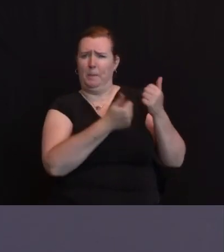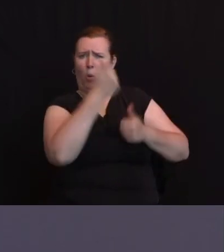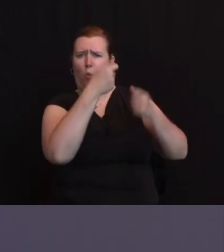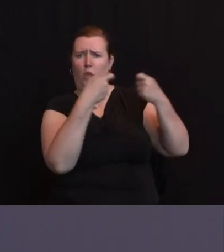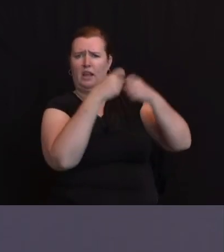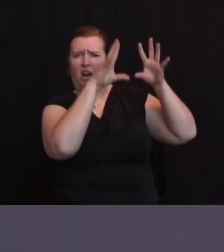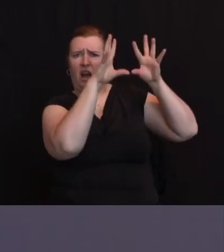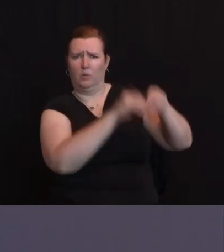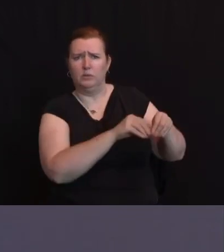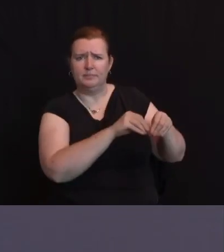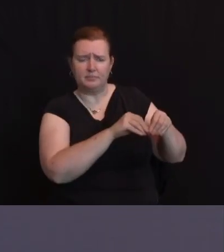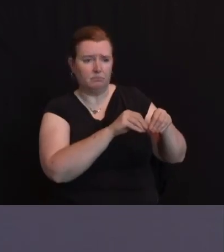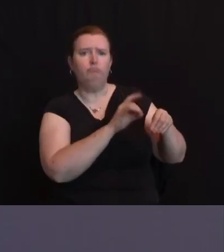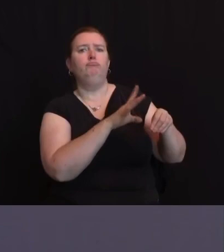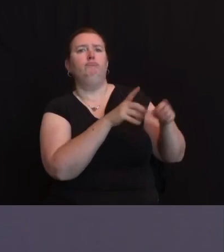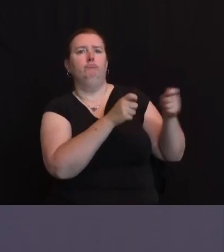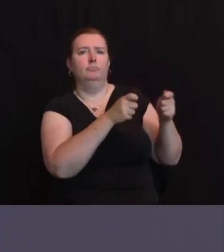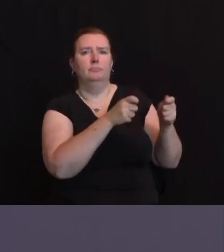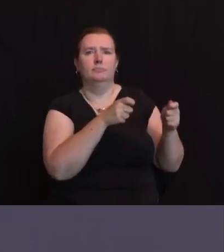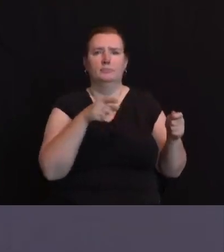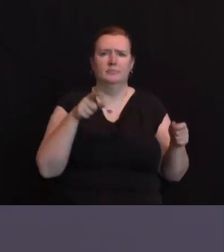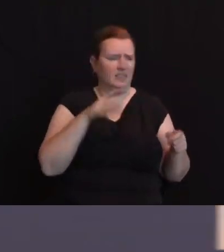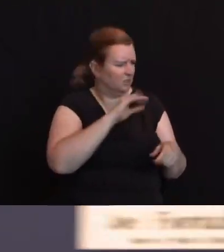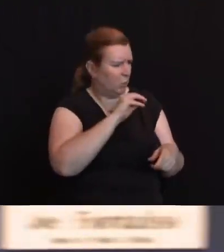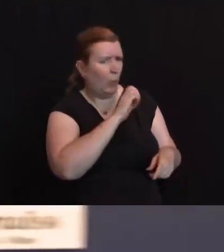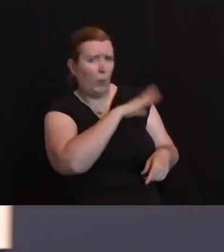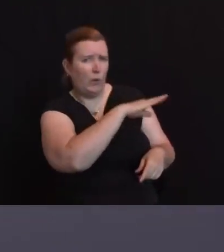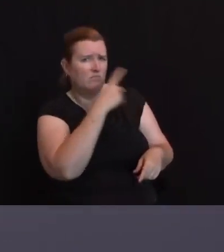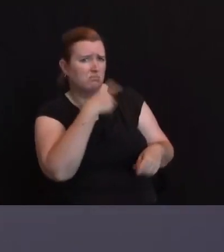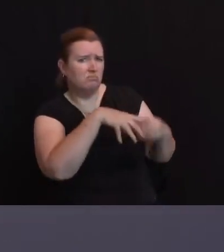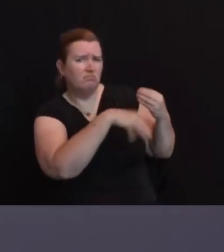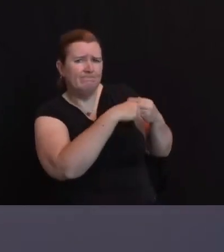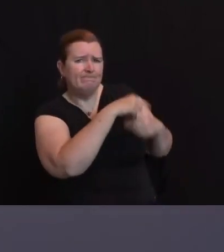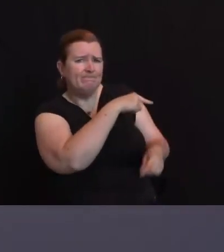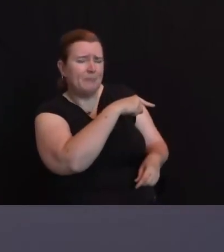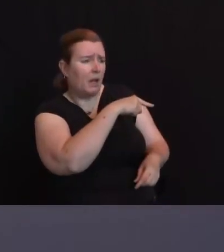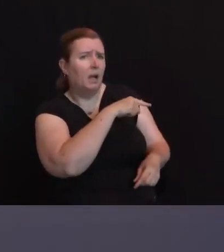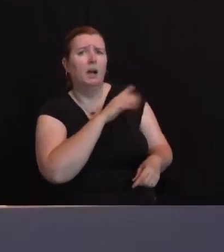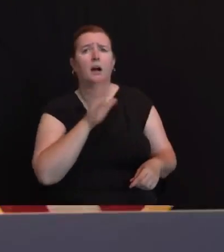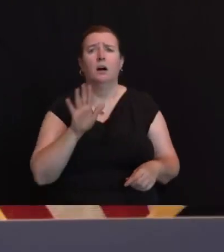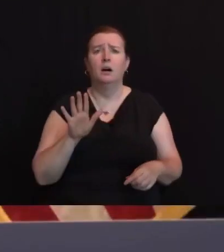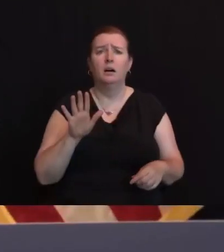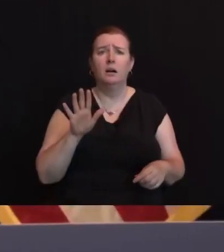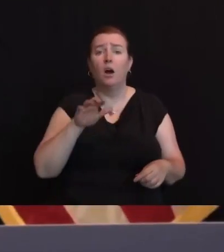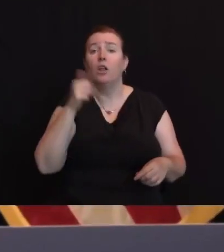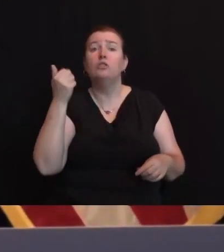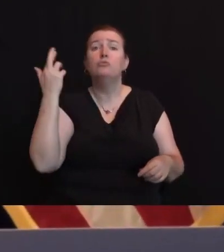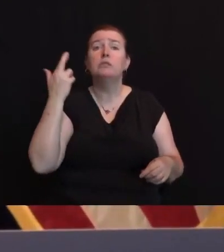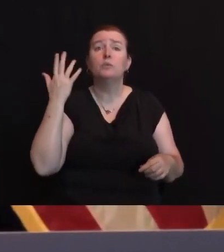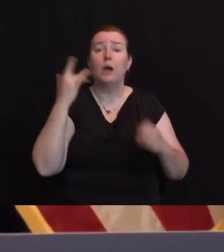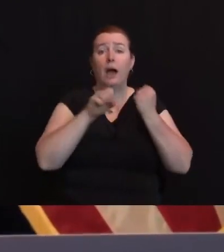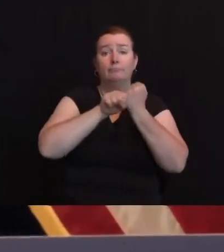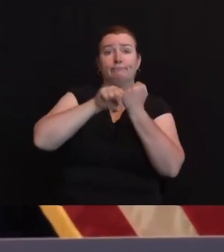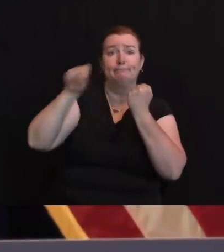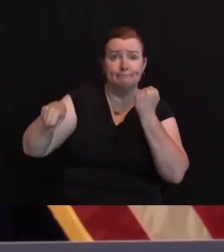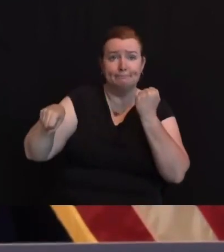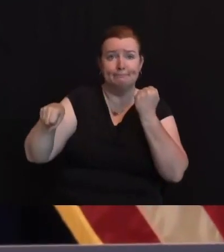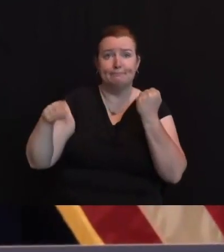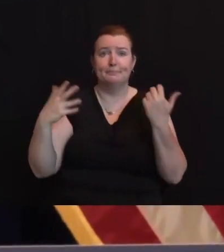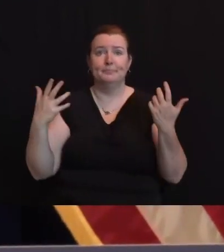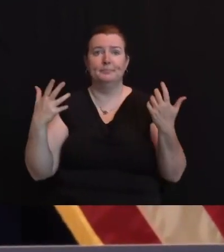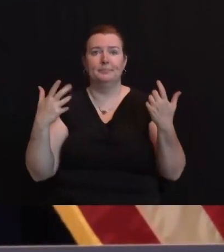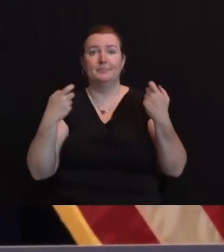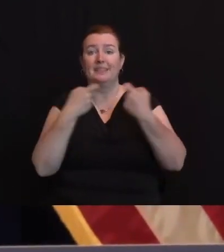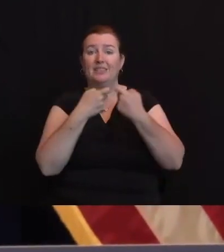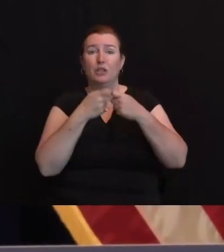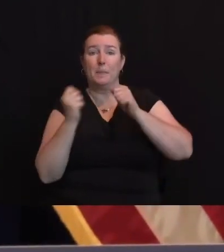days. And Governor, if I may, that is another reason why there are delays in restoring folks. Just clearing